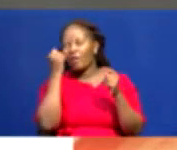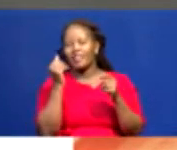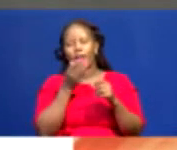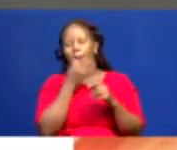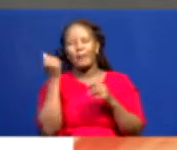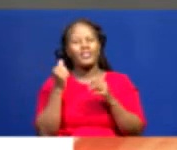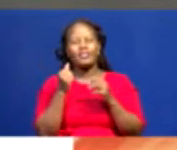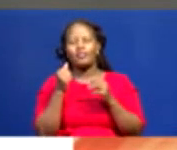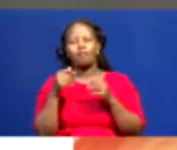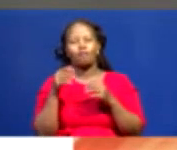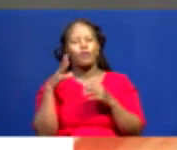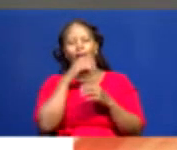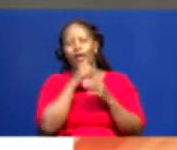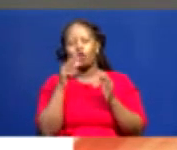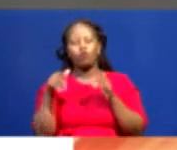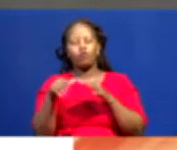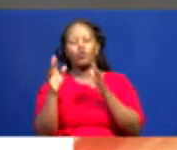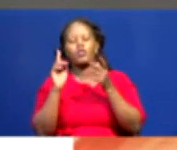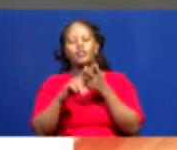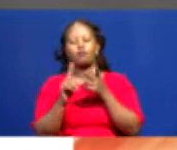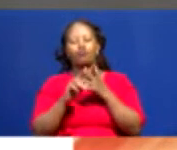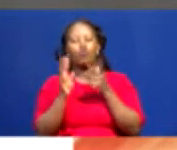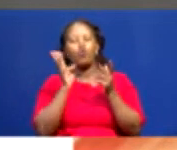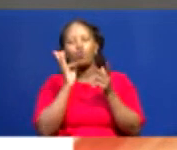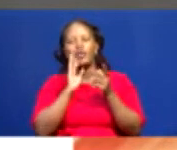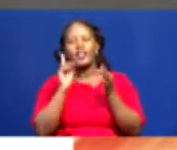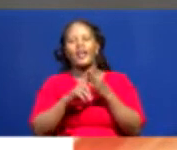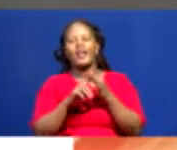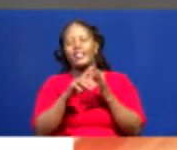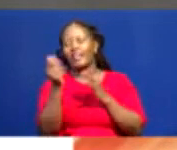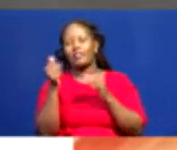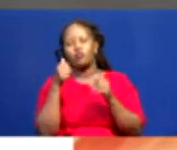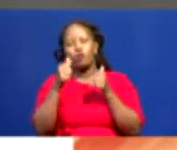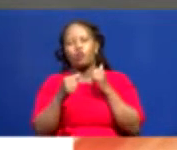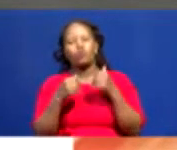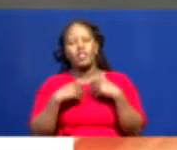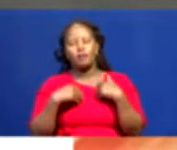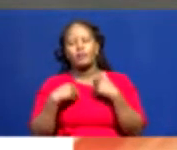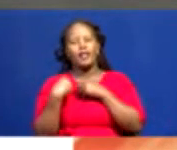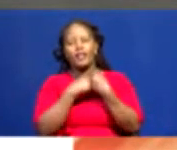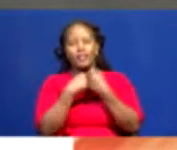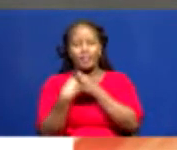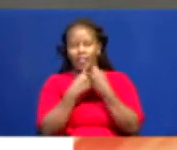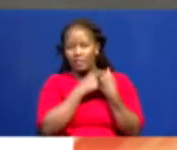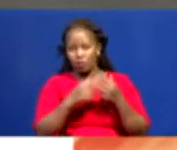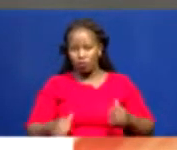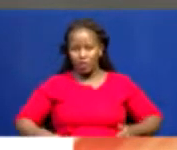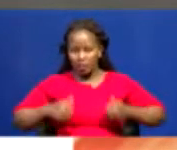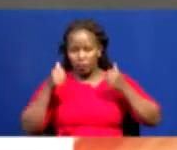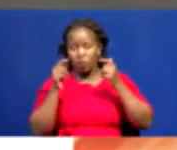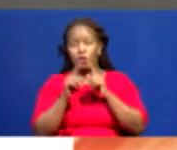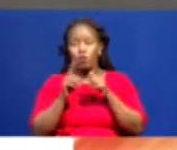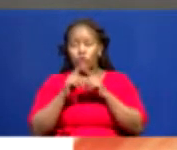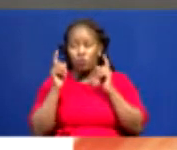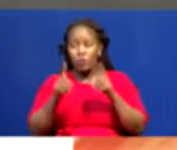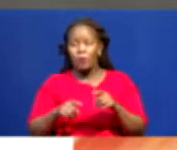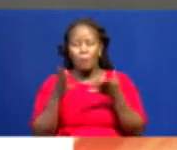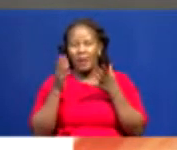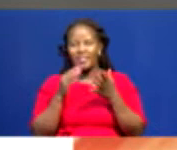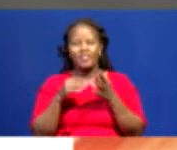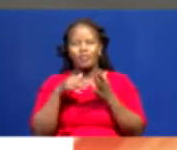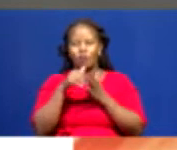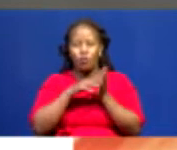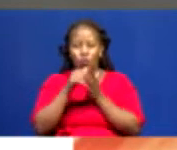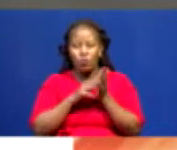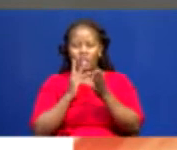of roads, water and bridges as an impediment to their livelihoods. Residents say they have to cross wooden bridges to